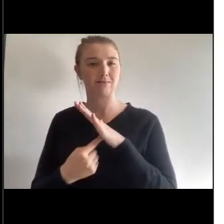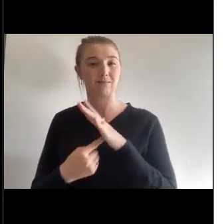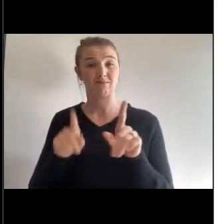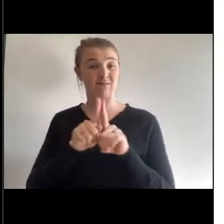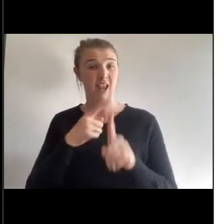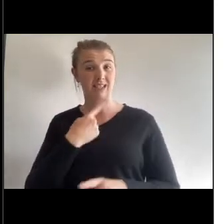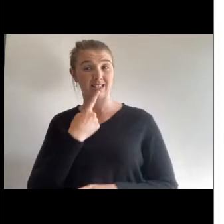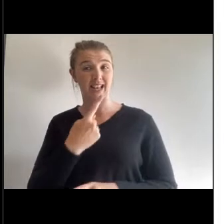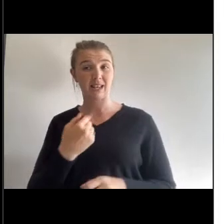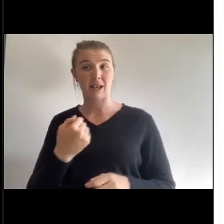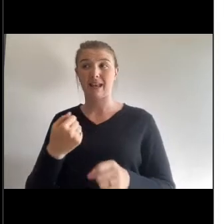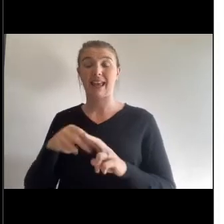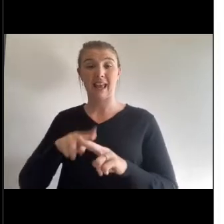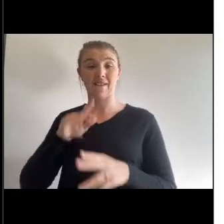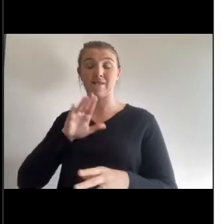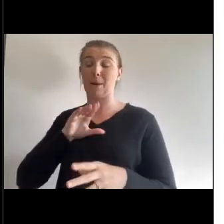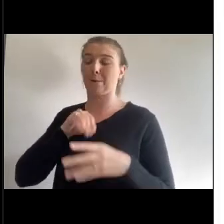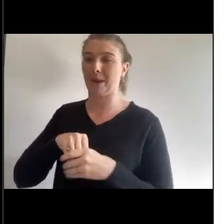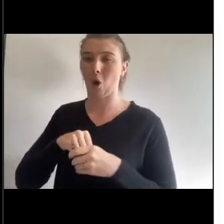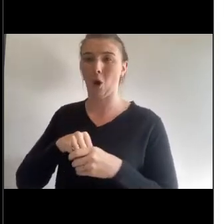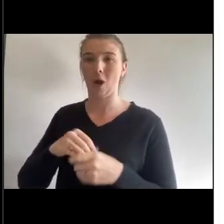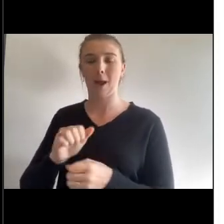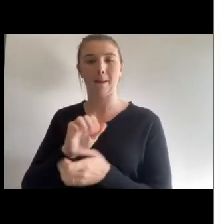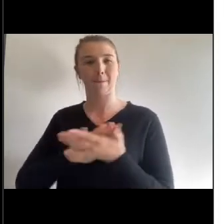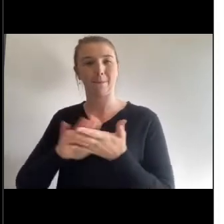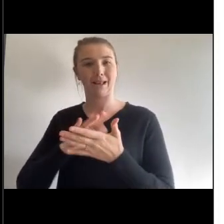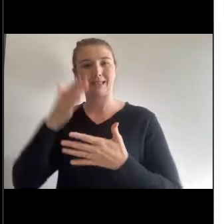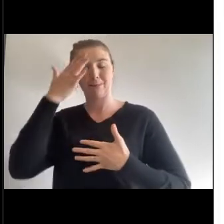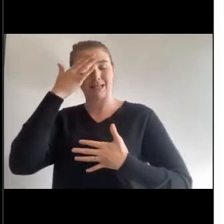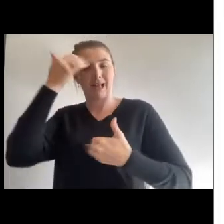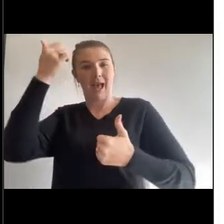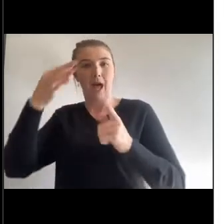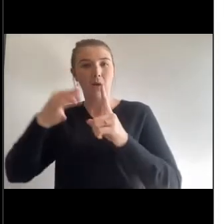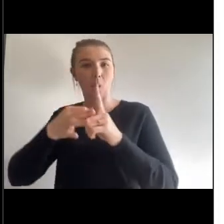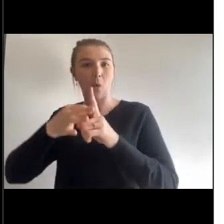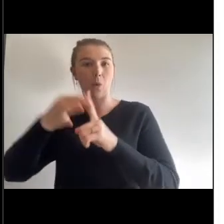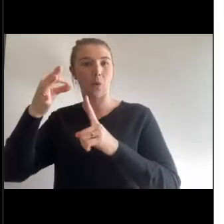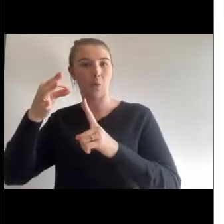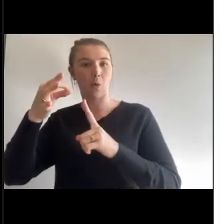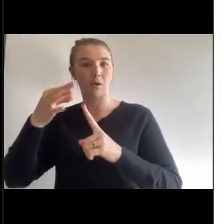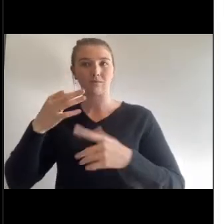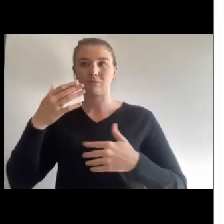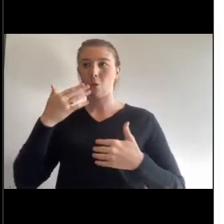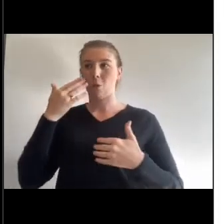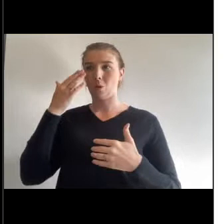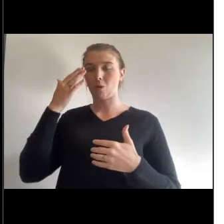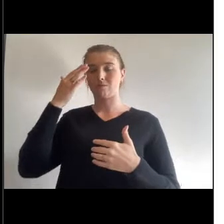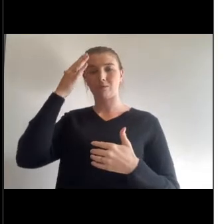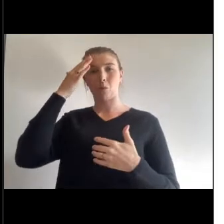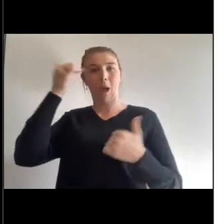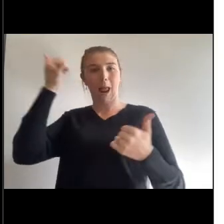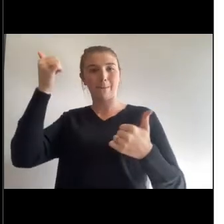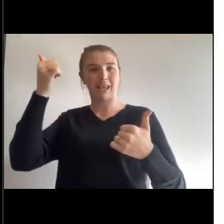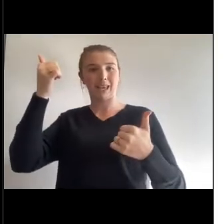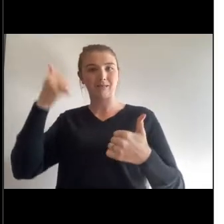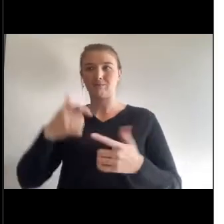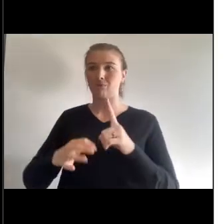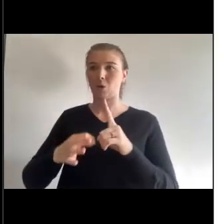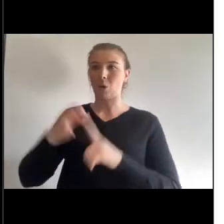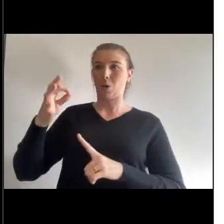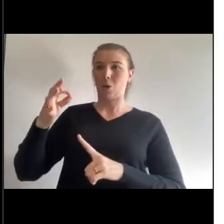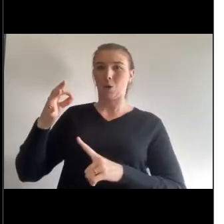better. It boosts mental health, it boosts well-being, it enables you to focus. When you feel like you belong, you